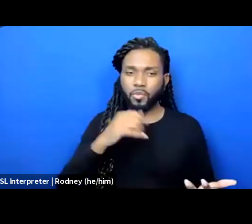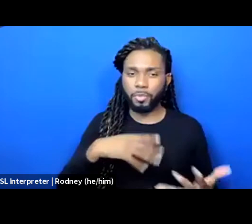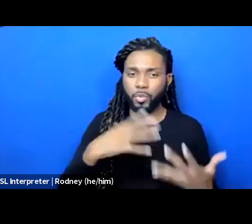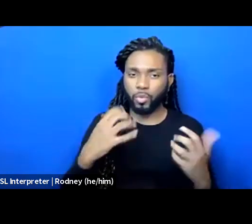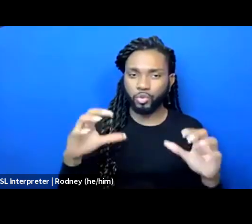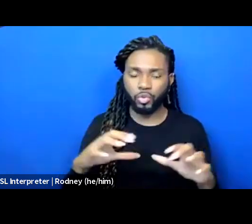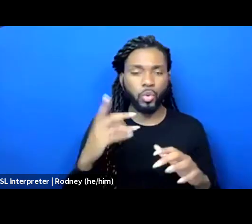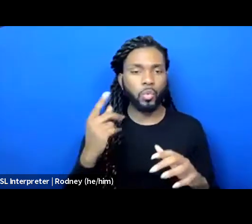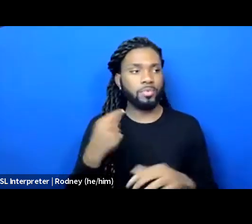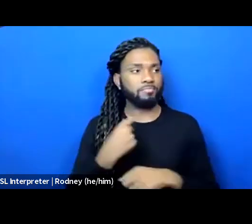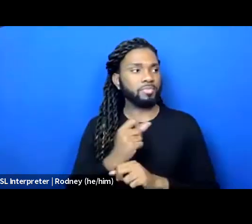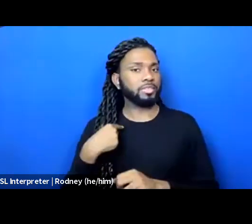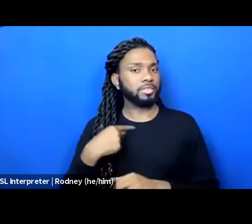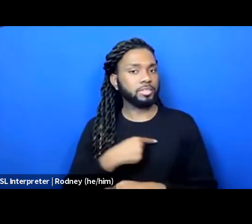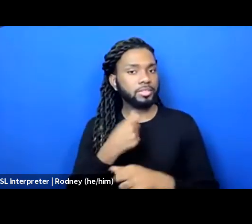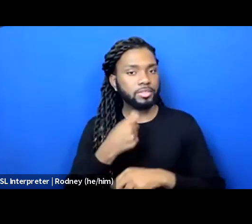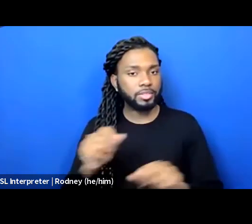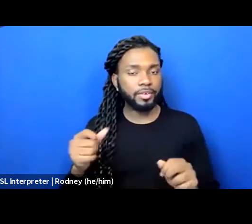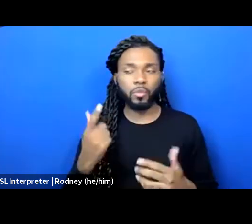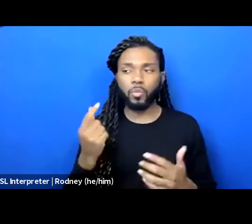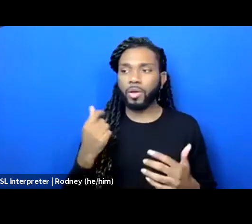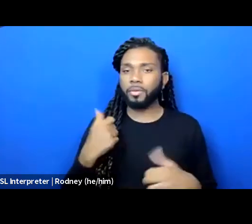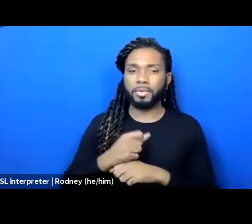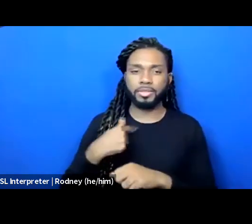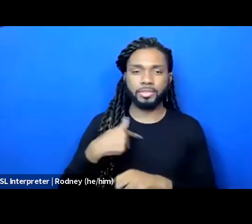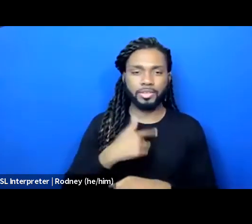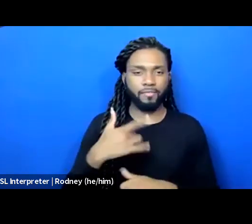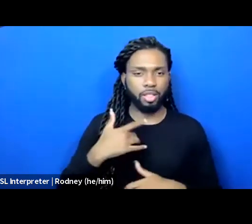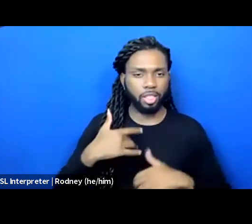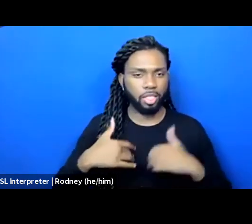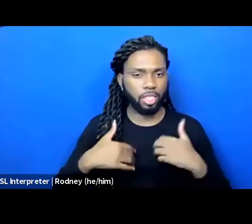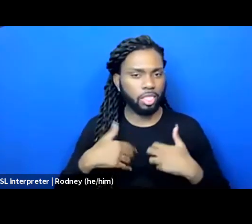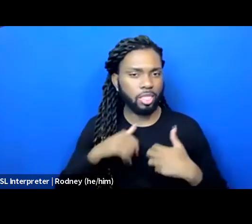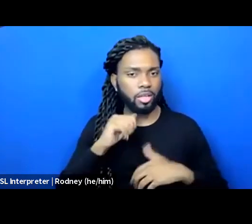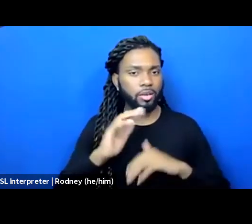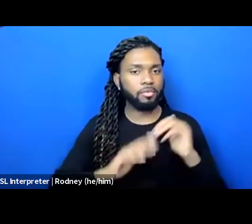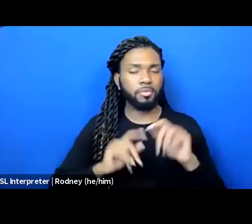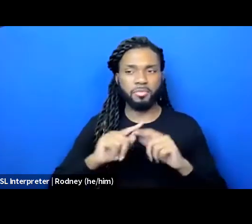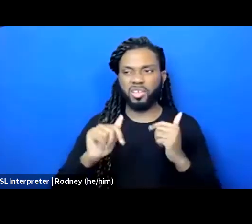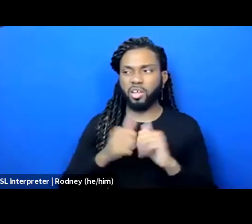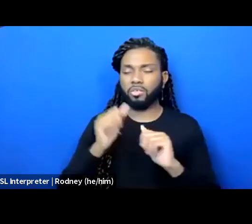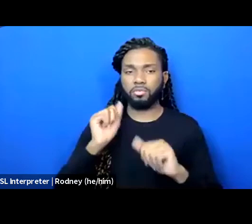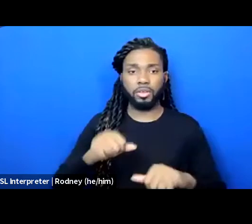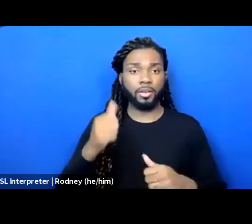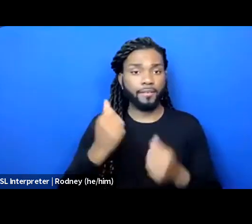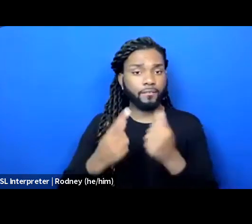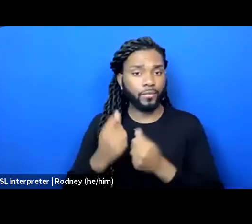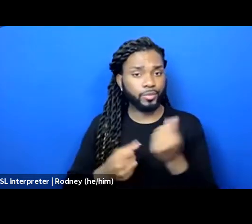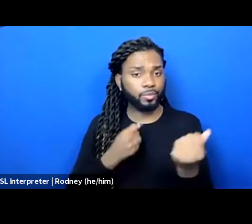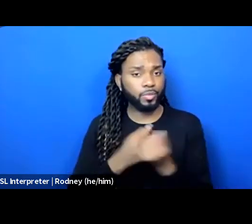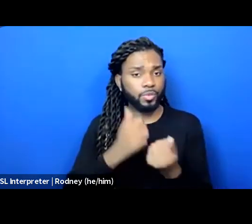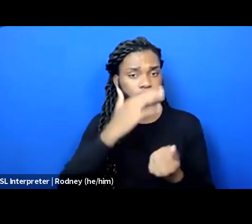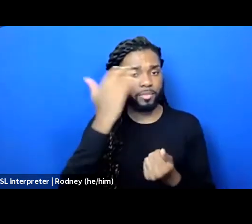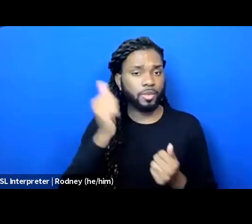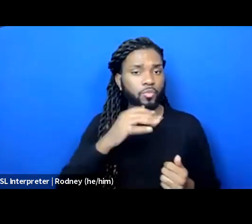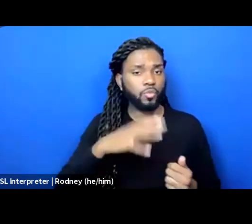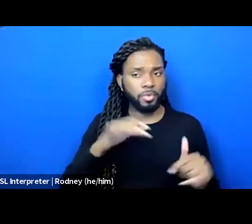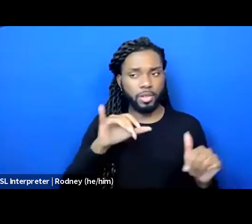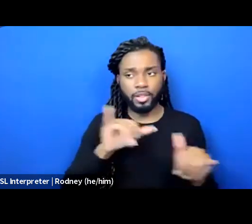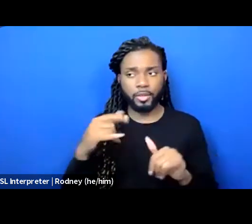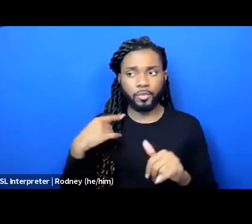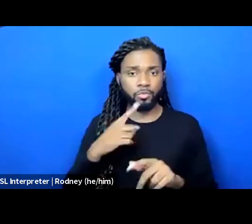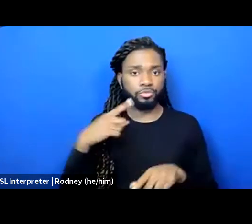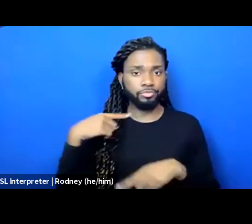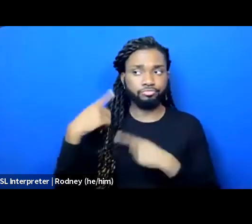us safe? What makes us uncomfortable? How can everyone support Black women in the way that we've been